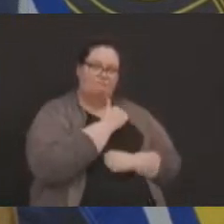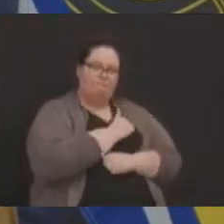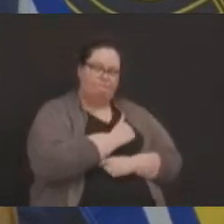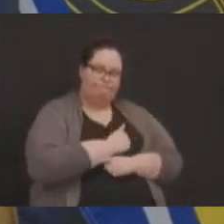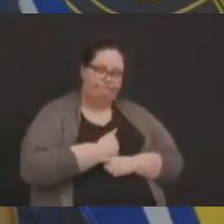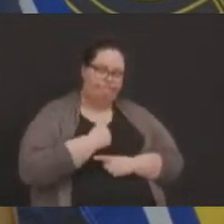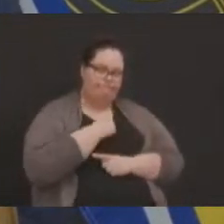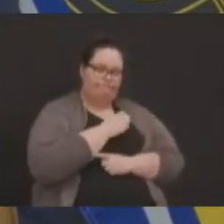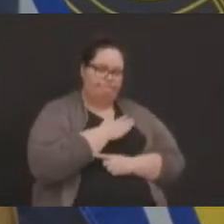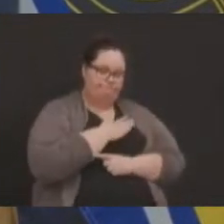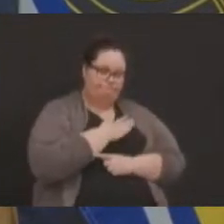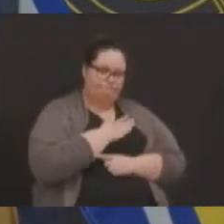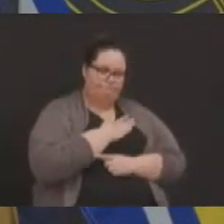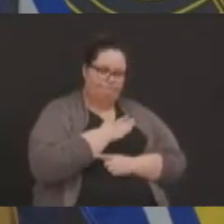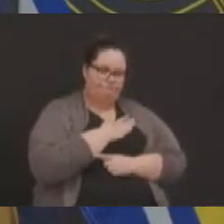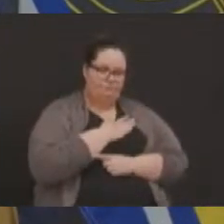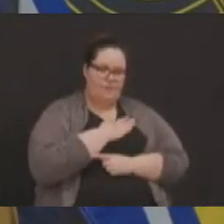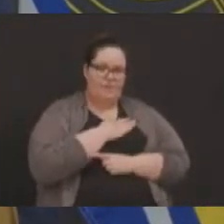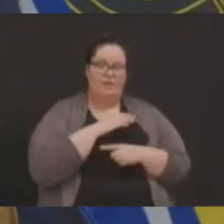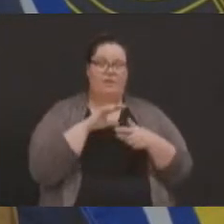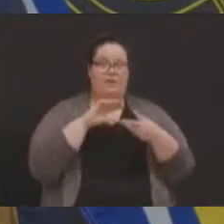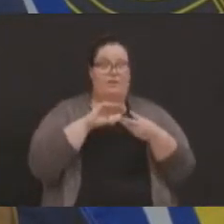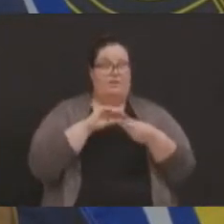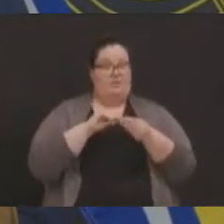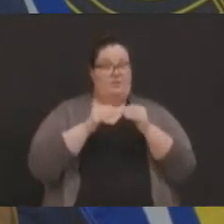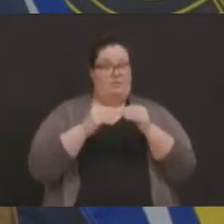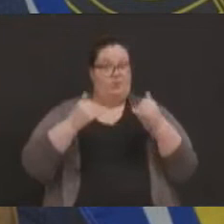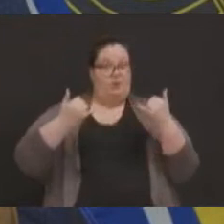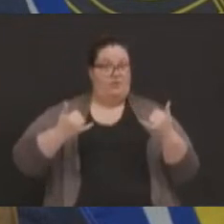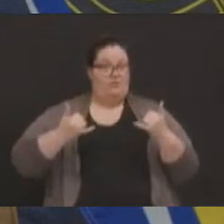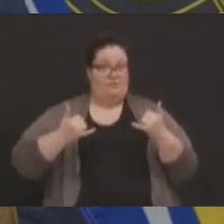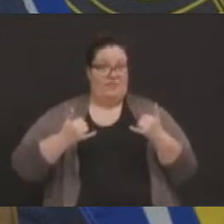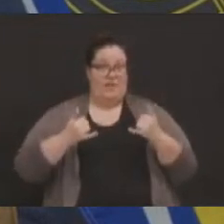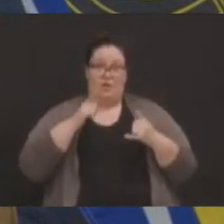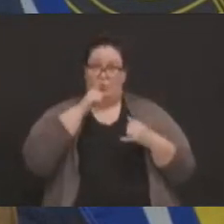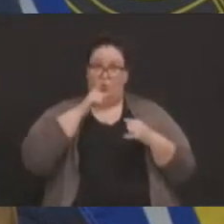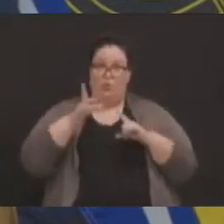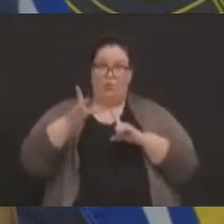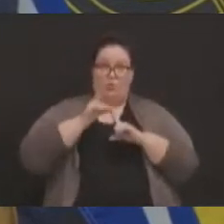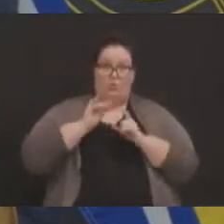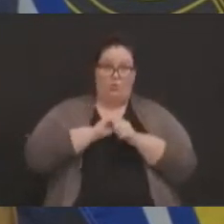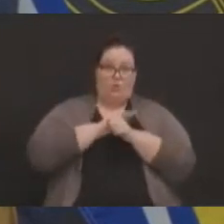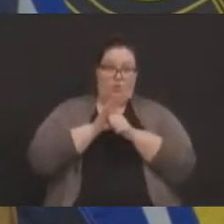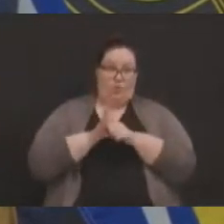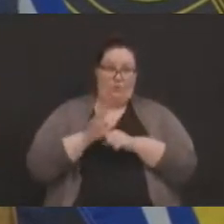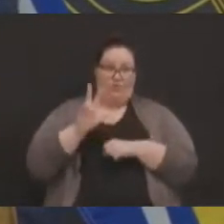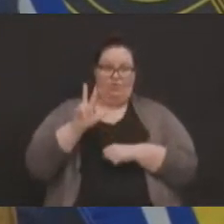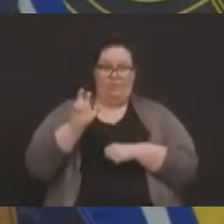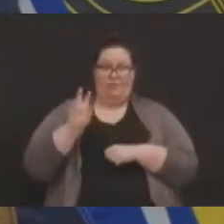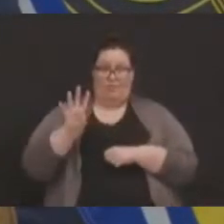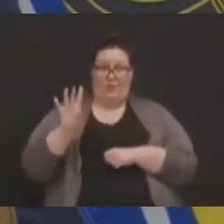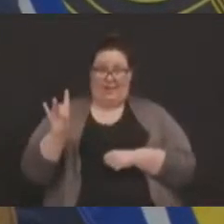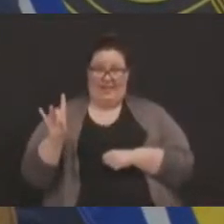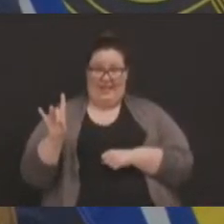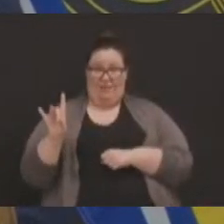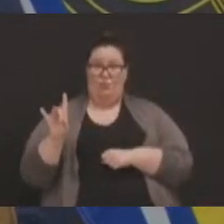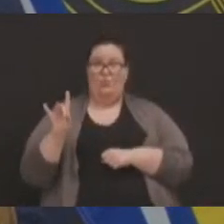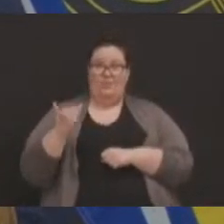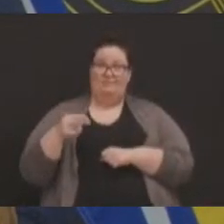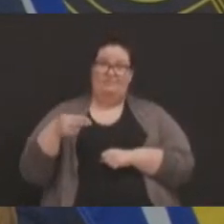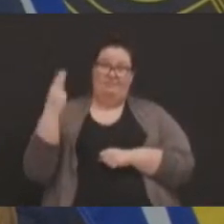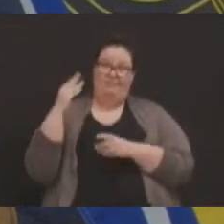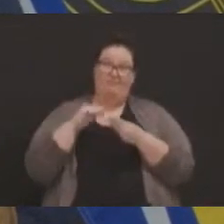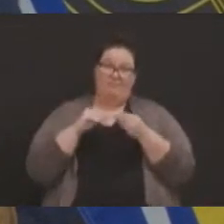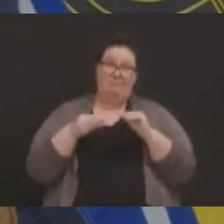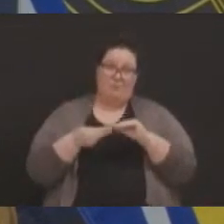be. As Dr. Russell has noted, the majority of today's cases are in Zone 1, the Moncton region,